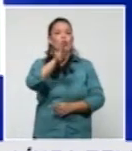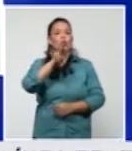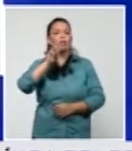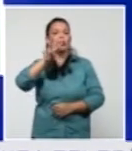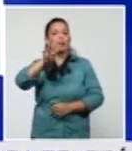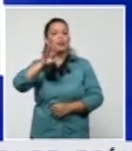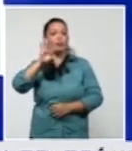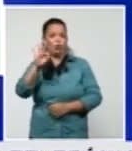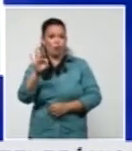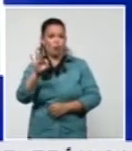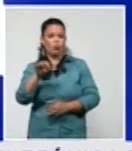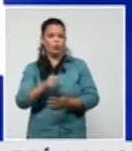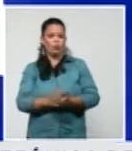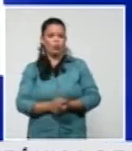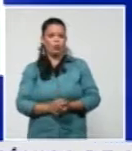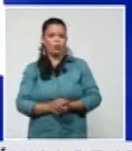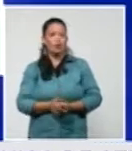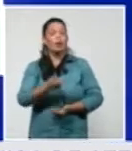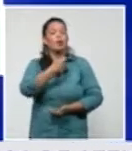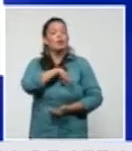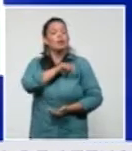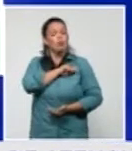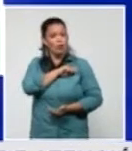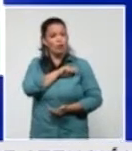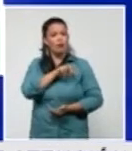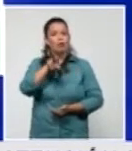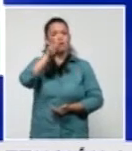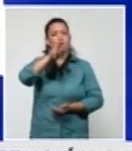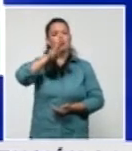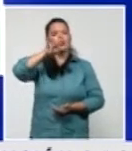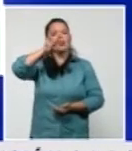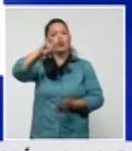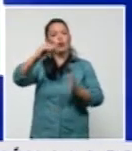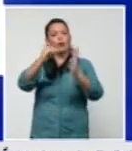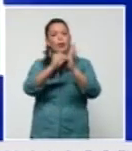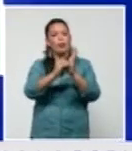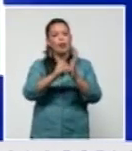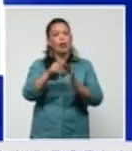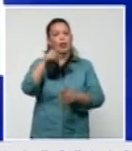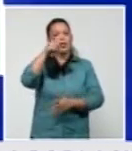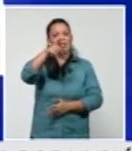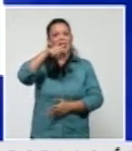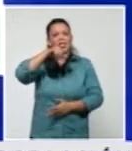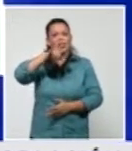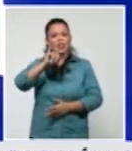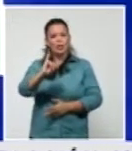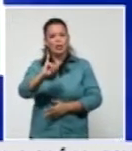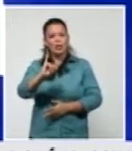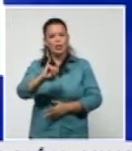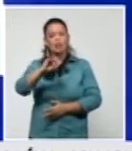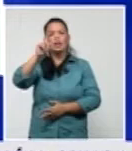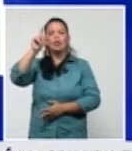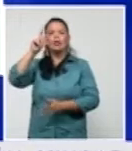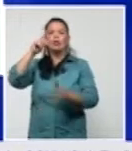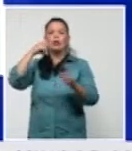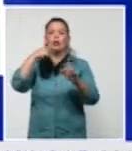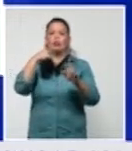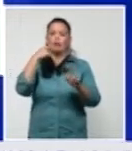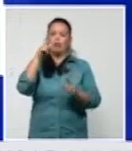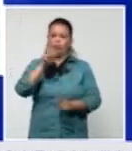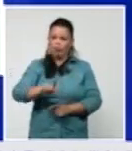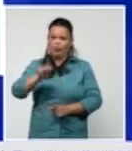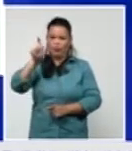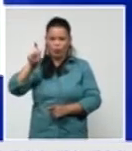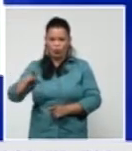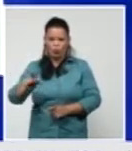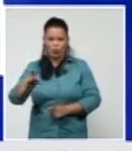of 29,016 confirmed cases and 815 deaths per million. If we look at Cuba, the island